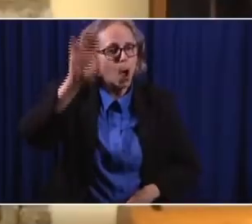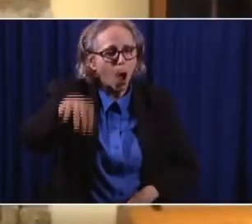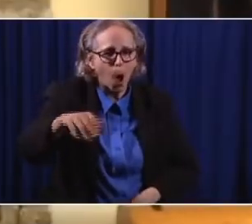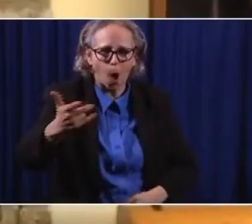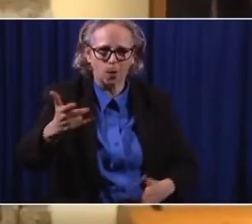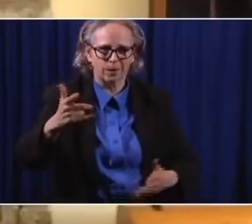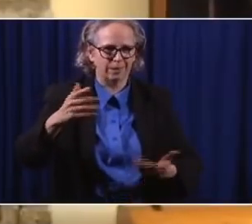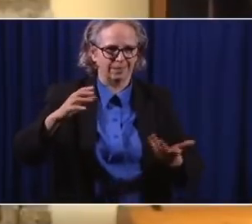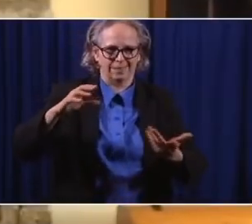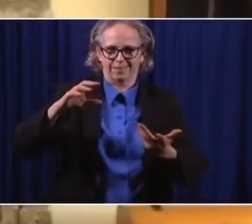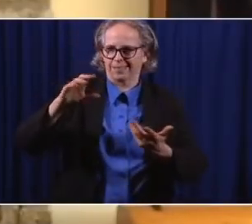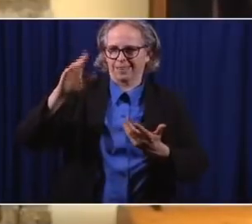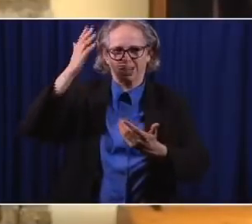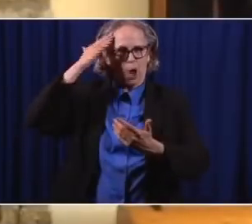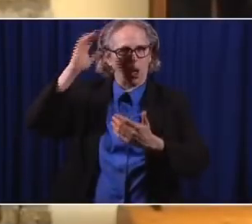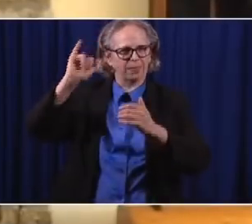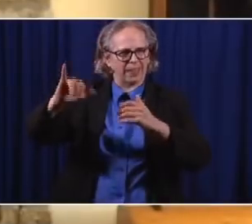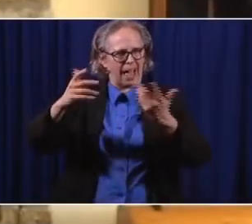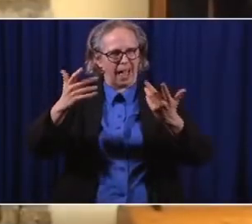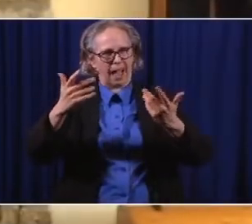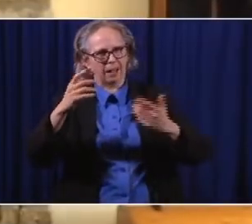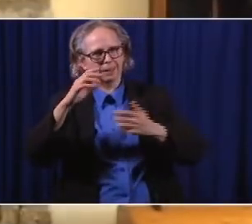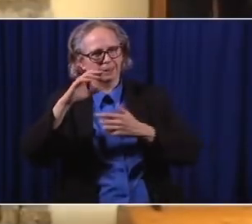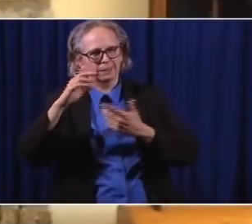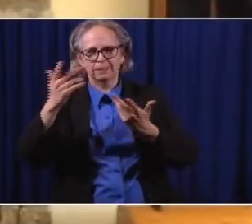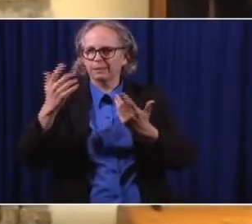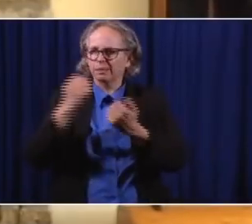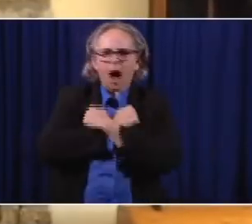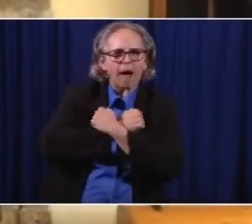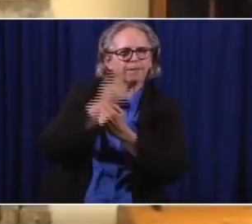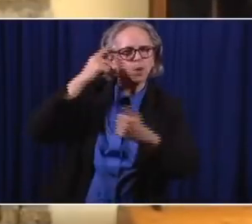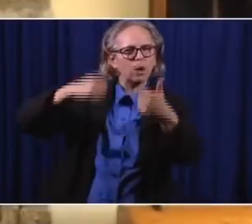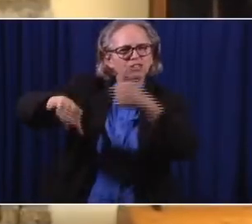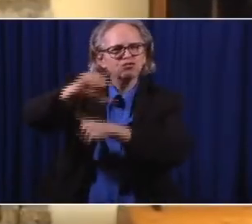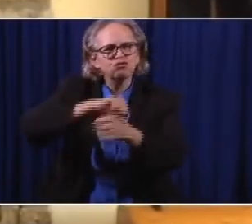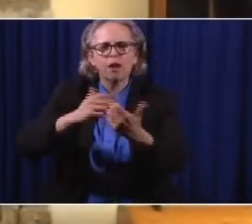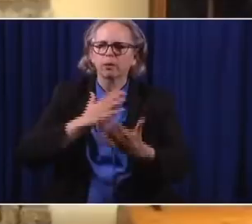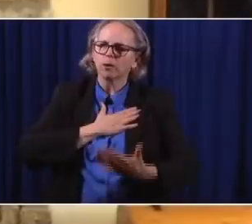are working a long day anyway, and let's help them out by wearing a mask.